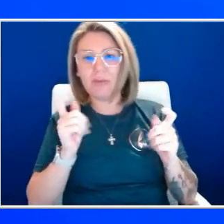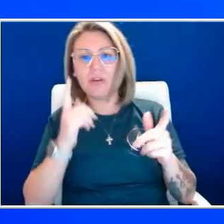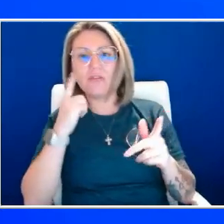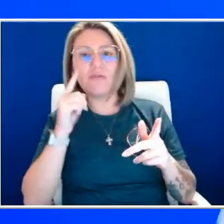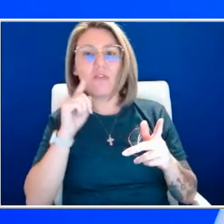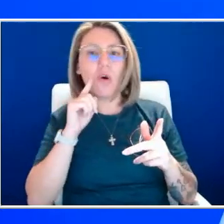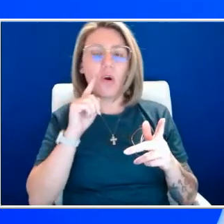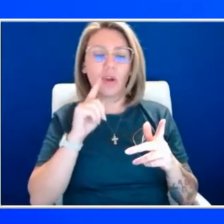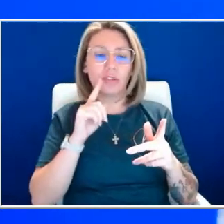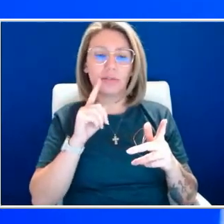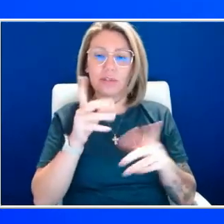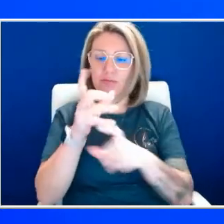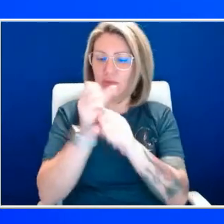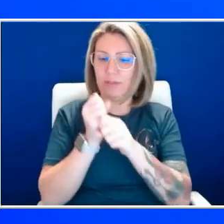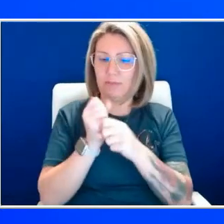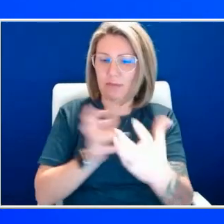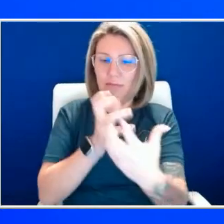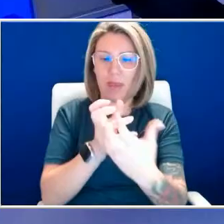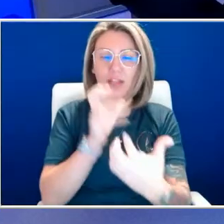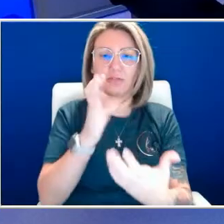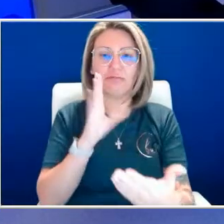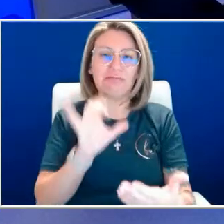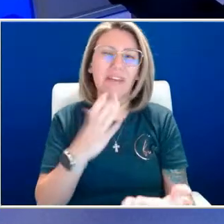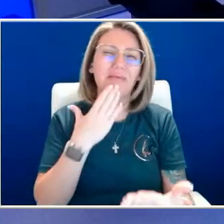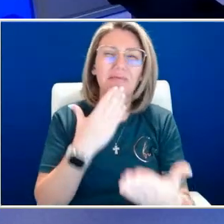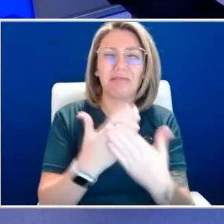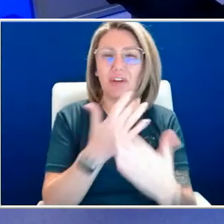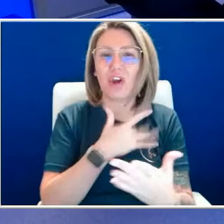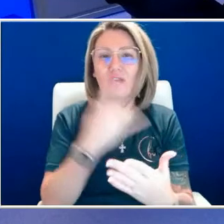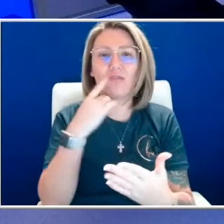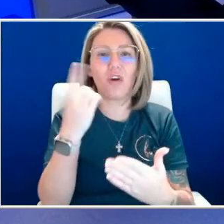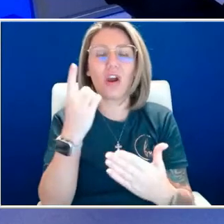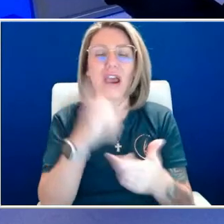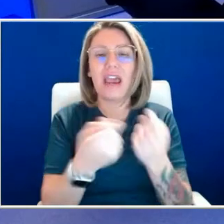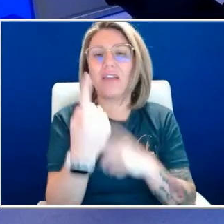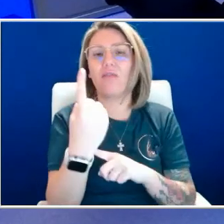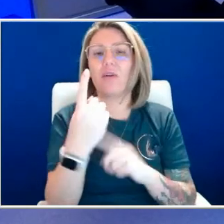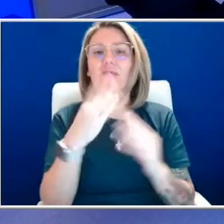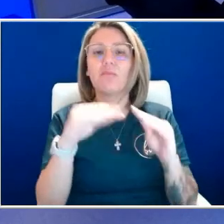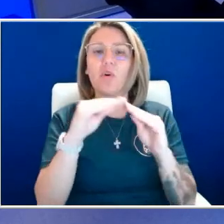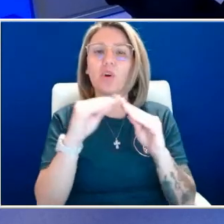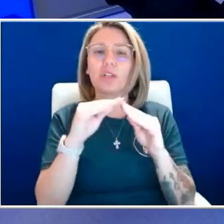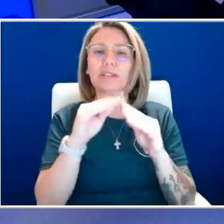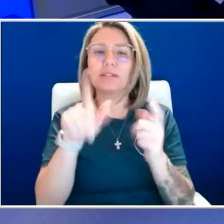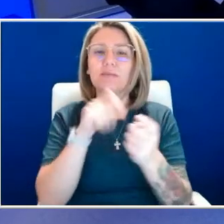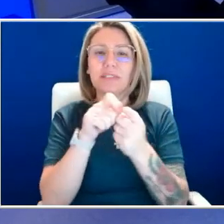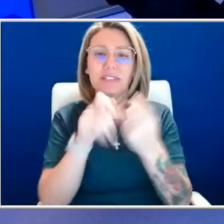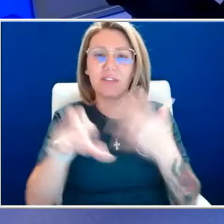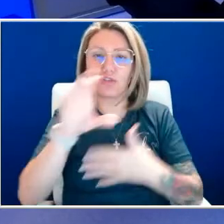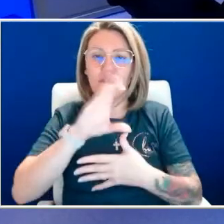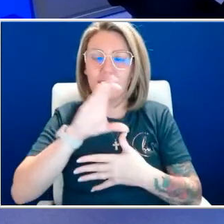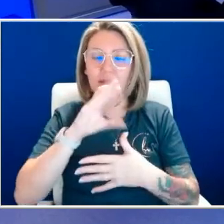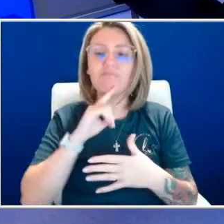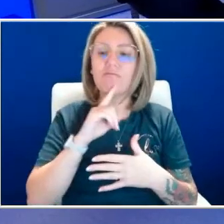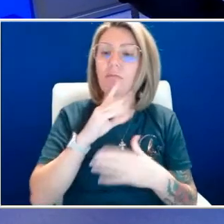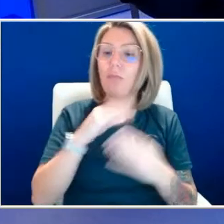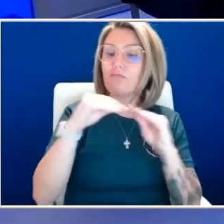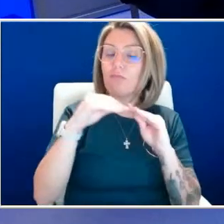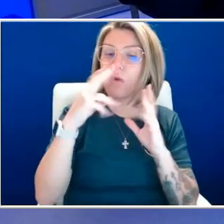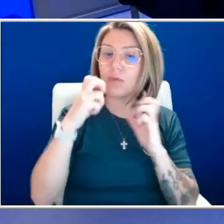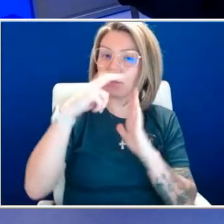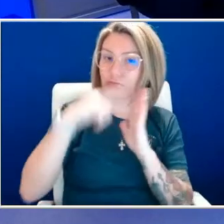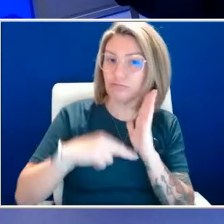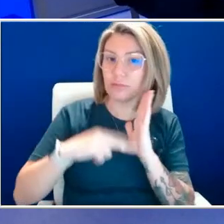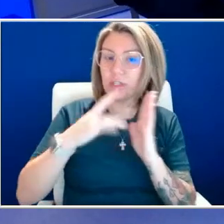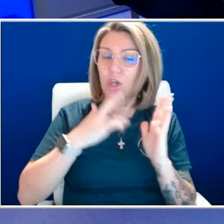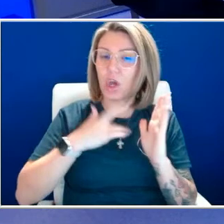do. Like, well, this is a good heart for everyone. More specific criteria. Correct. If you want to read more about our heart transplant program here at the health system,